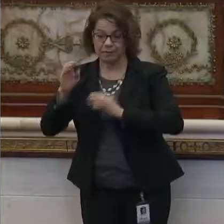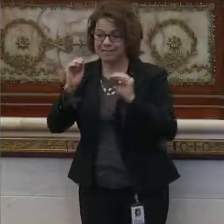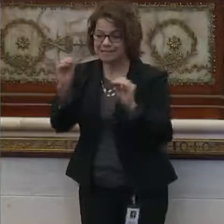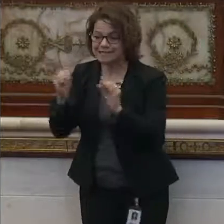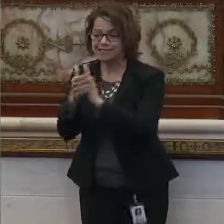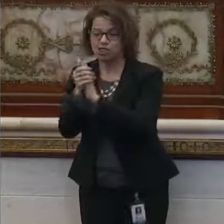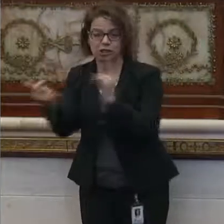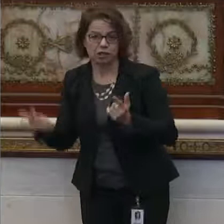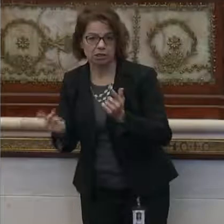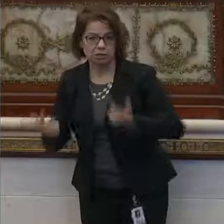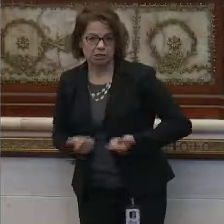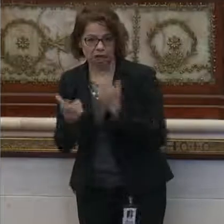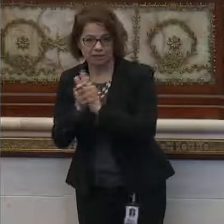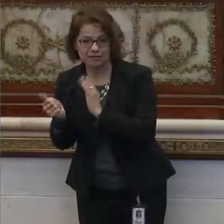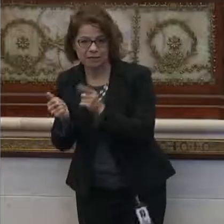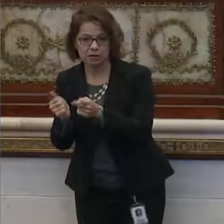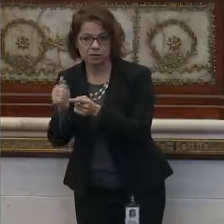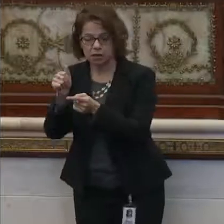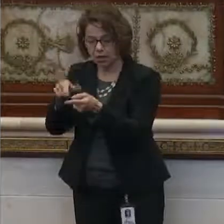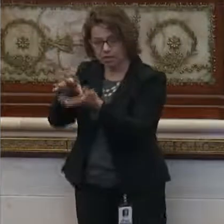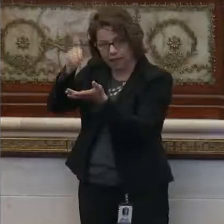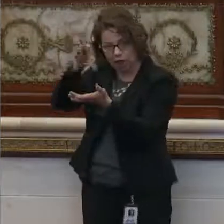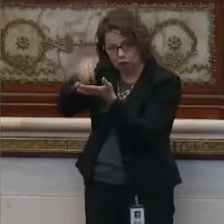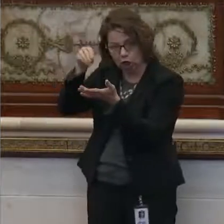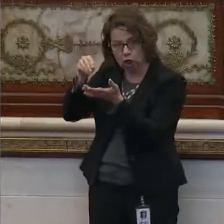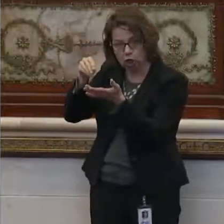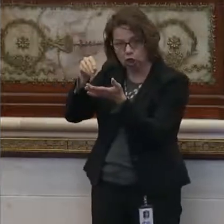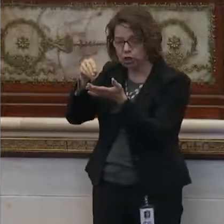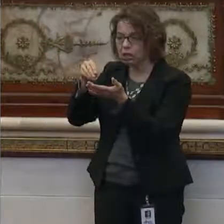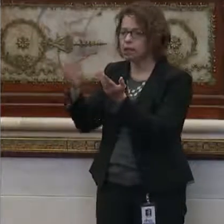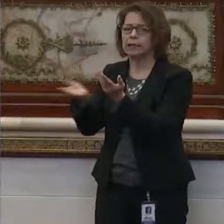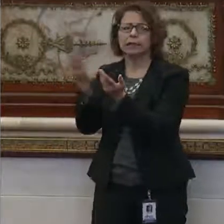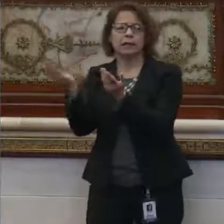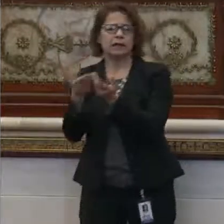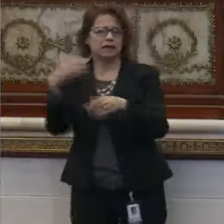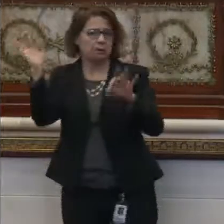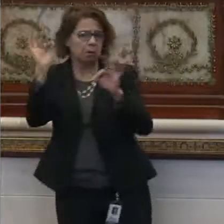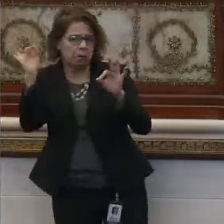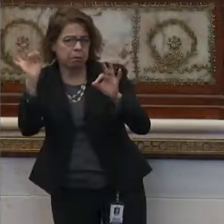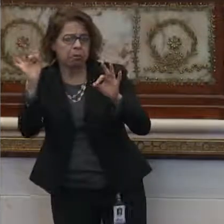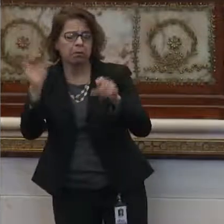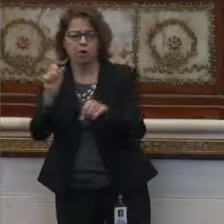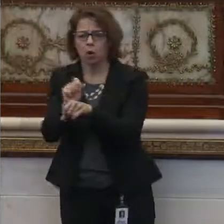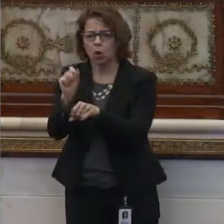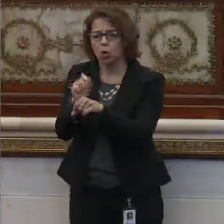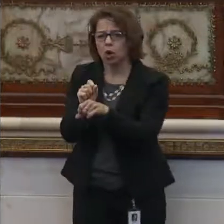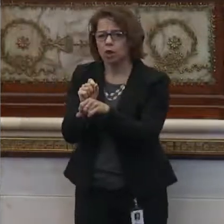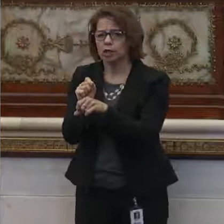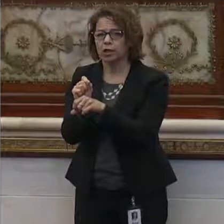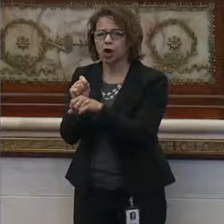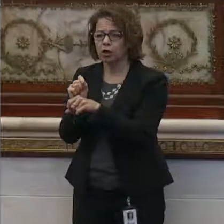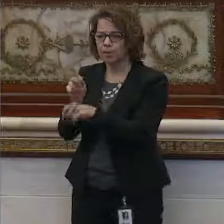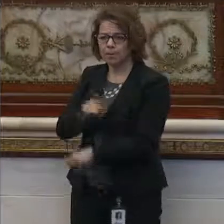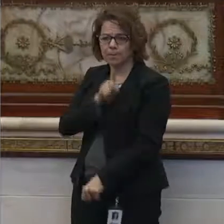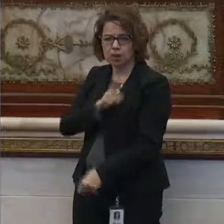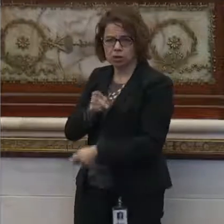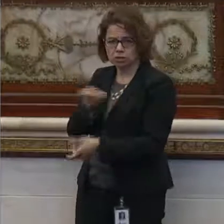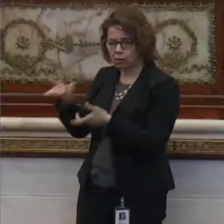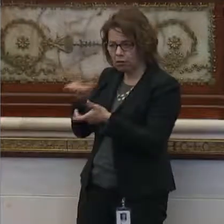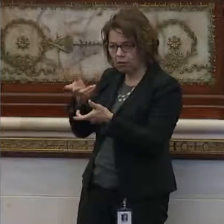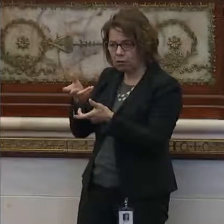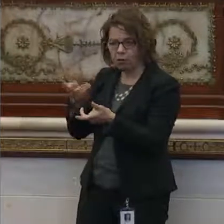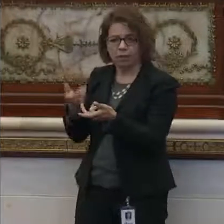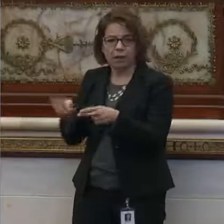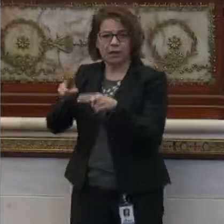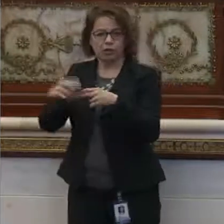how they learn many of these life skills seamlessly. They have no idea that they're working on their interpersonal skills, or they're gaining their confidence,